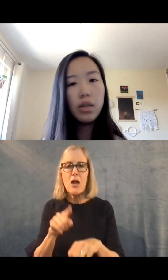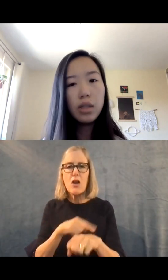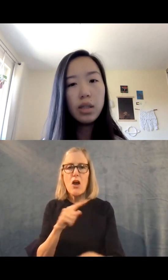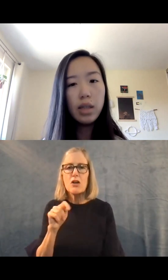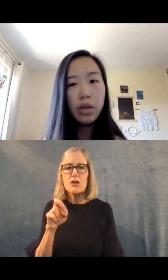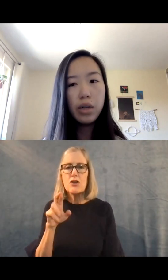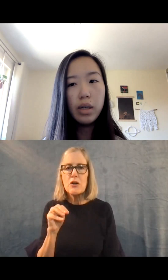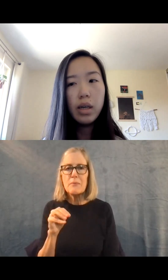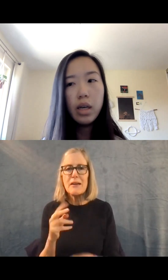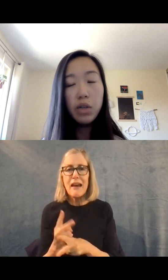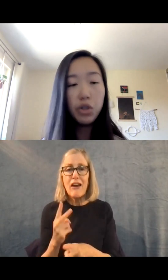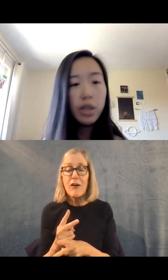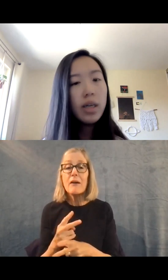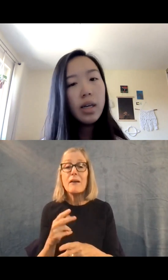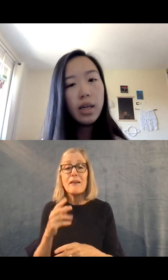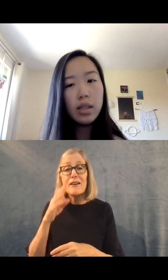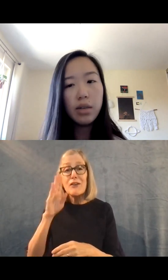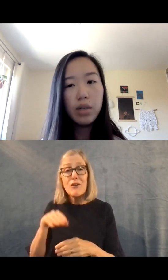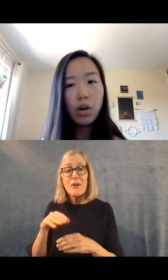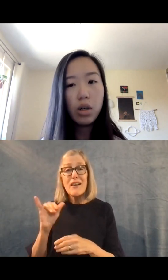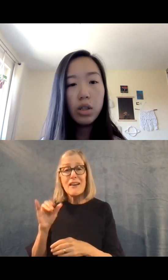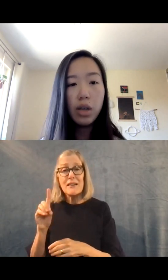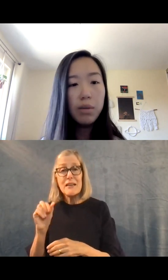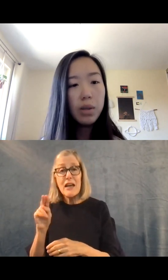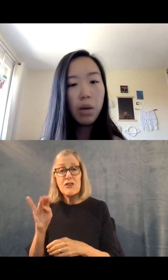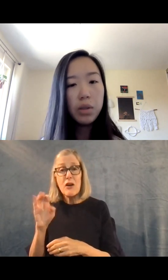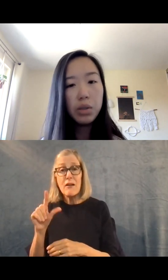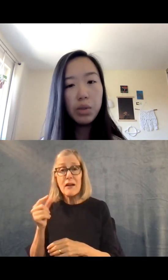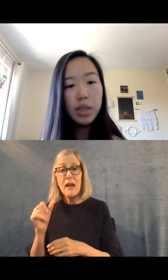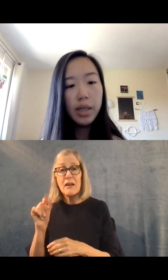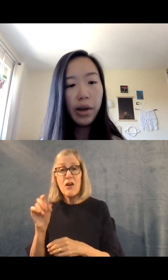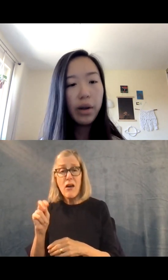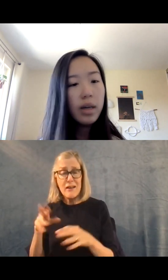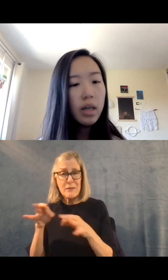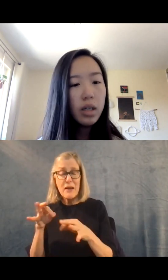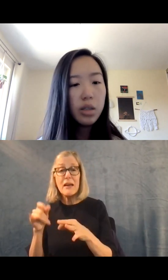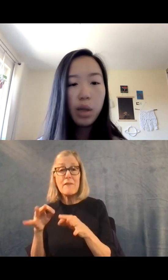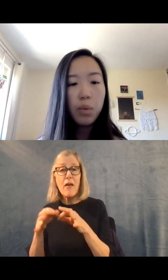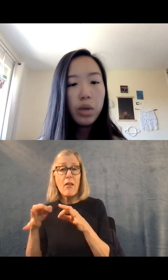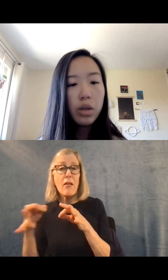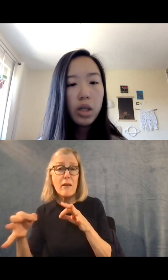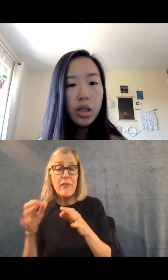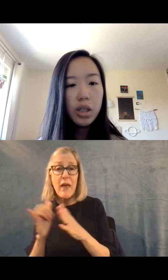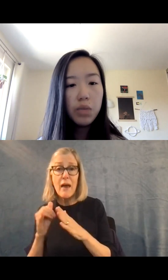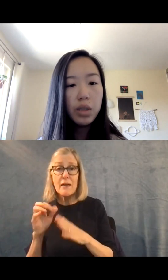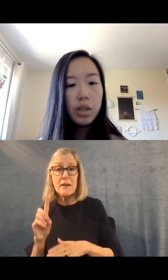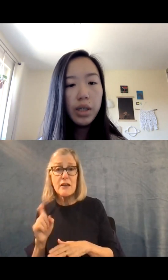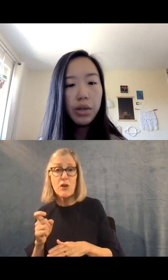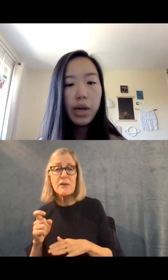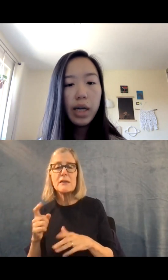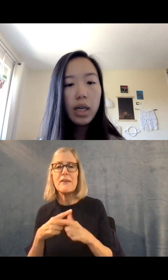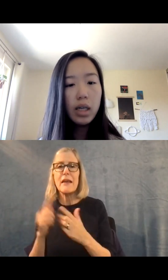that diagnosis later than you should, it's definitely harder and you have limited options when seeking care. So by that point, her condition